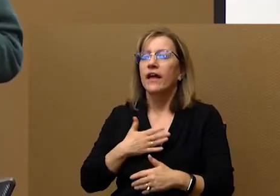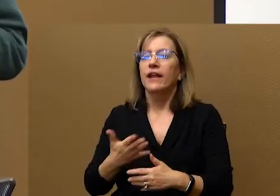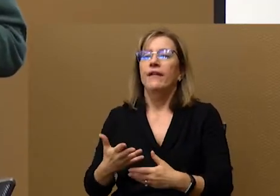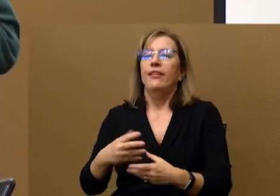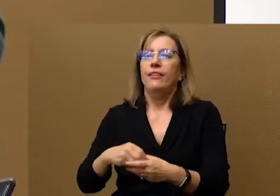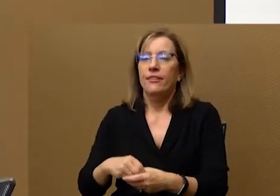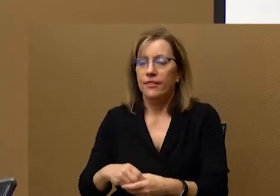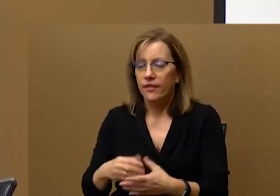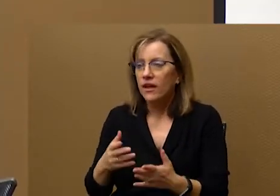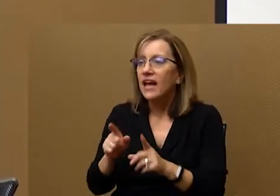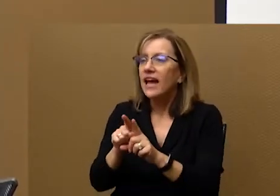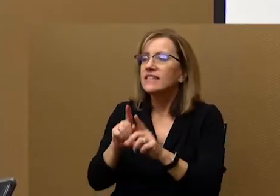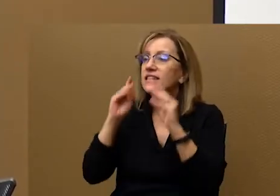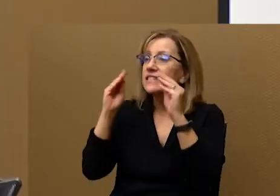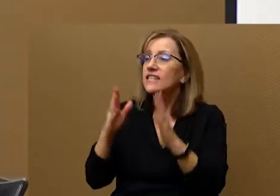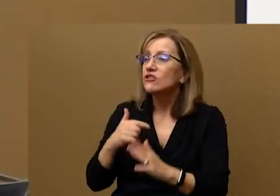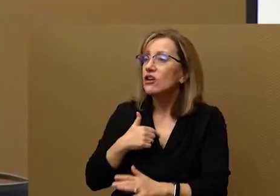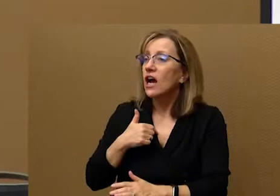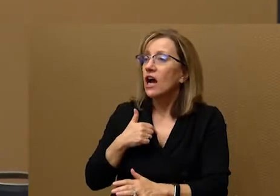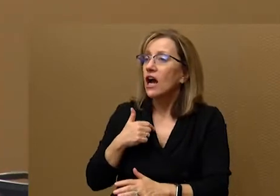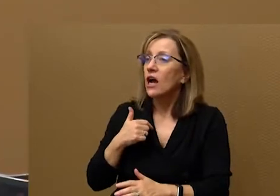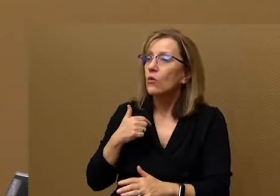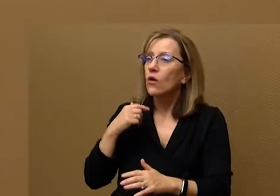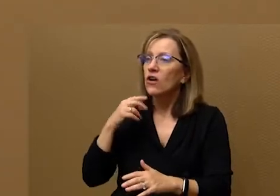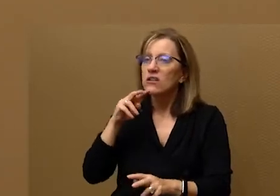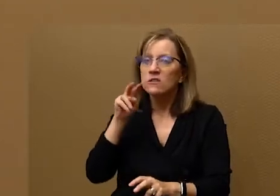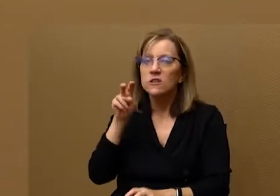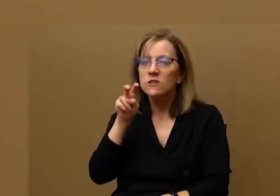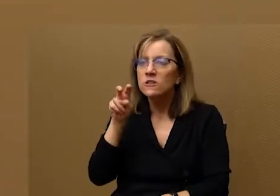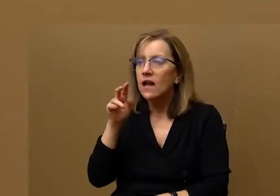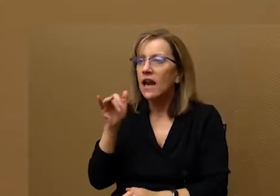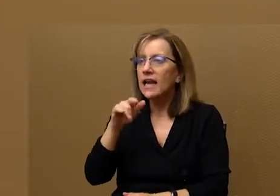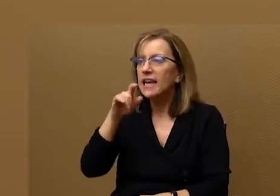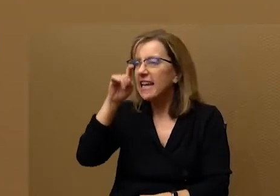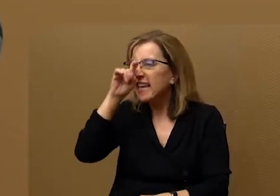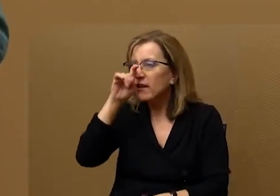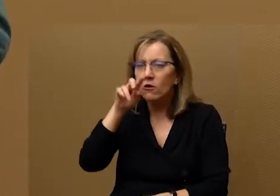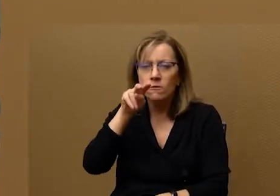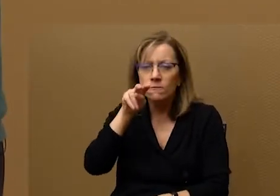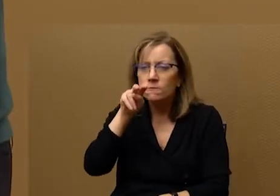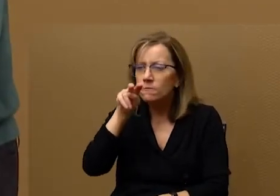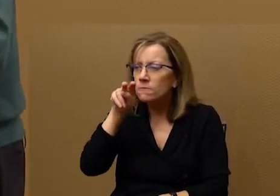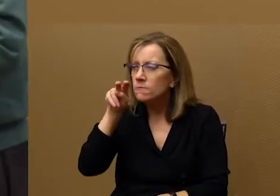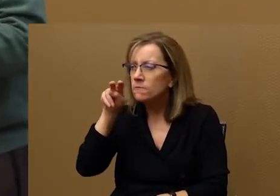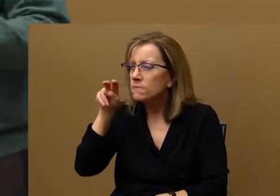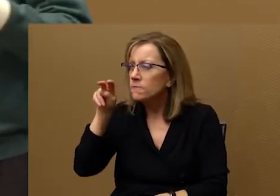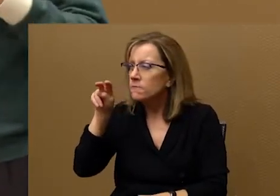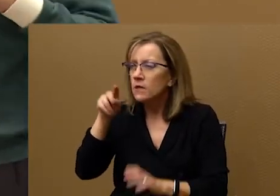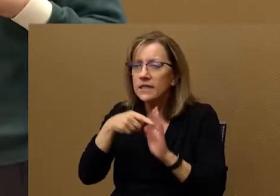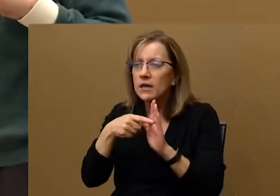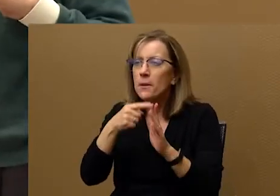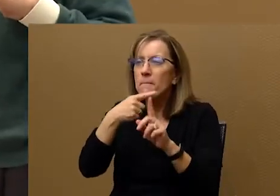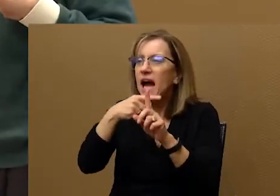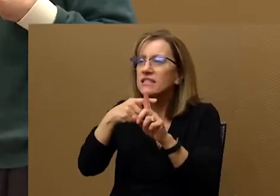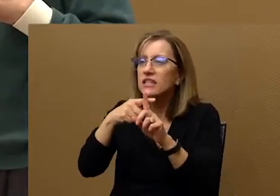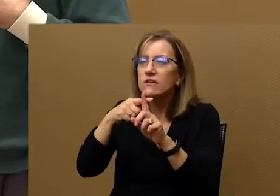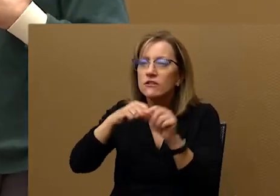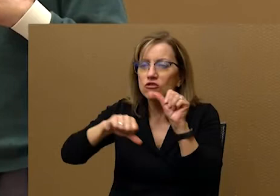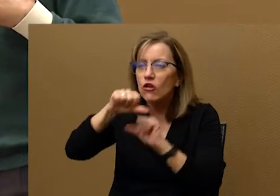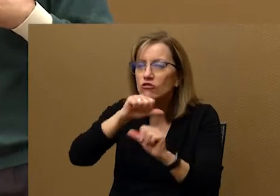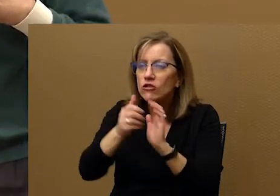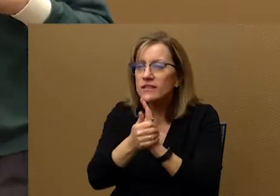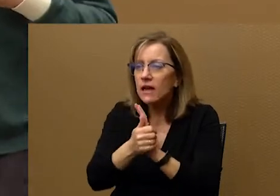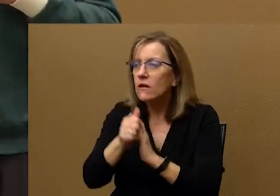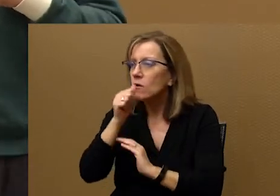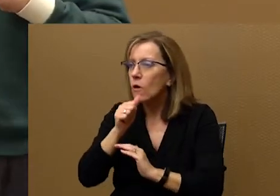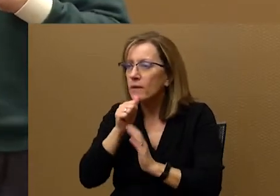I would be looking like an eagle for examples of positive social skills or coping skills, and